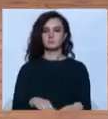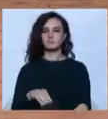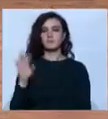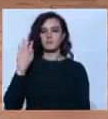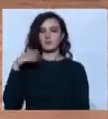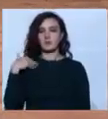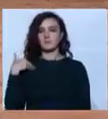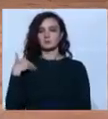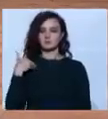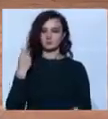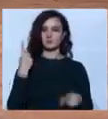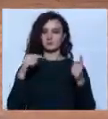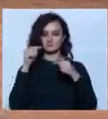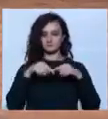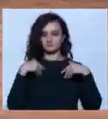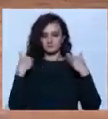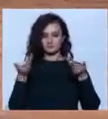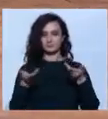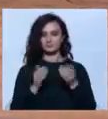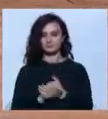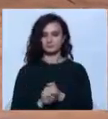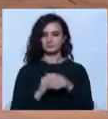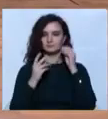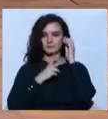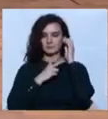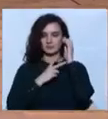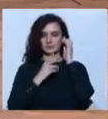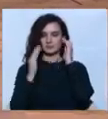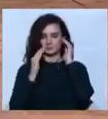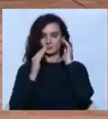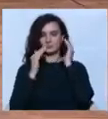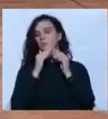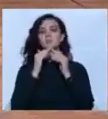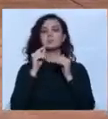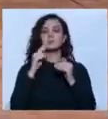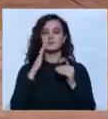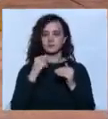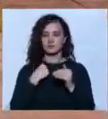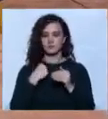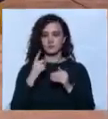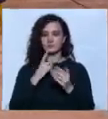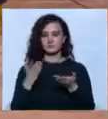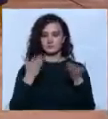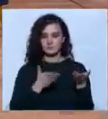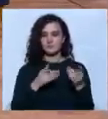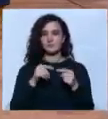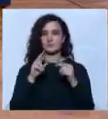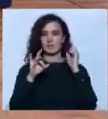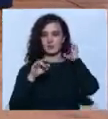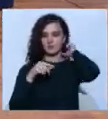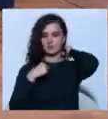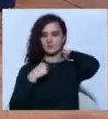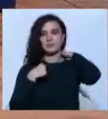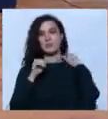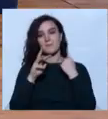Hi there, everyone, and welcome back to another episode of English Book on TV. We are your hosts. I'm Mr. Darrell.